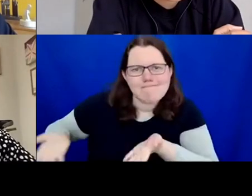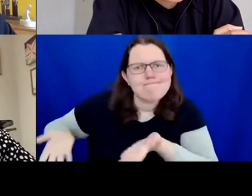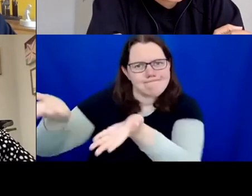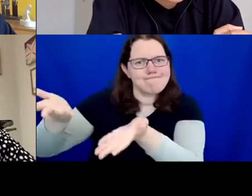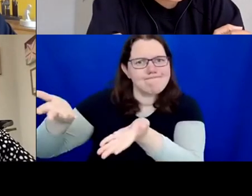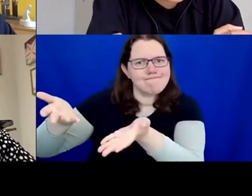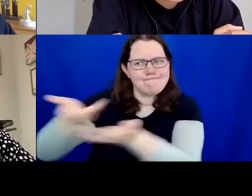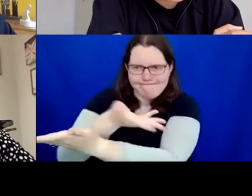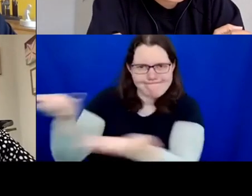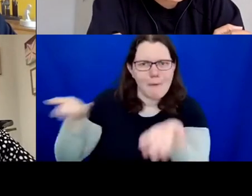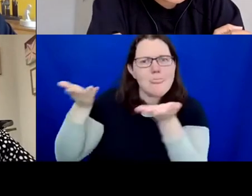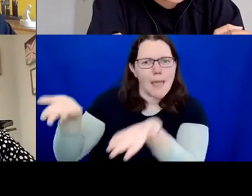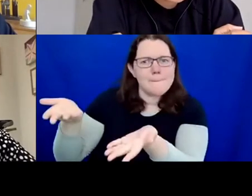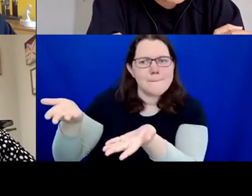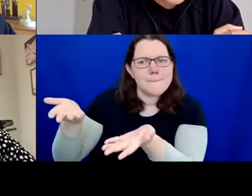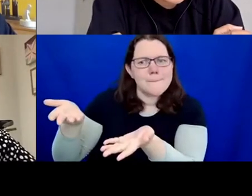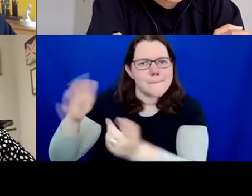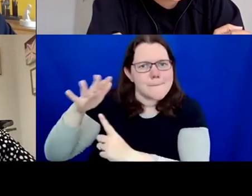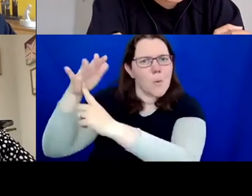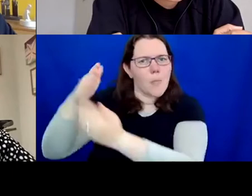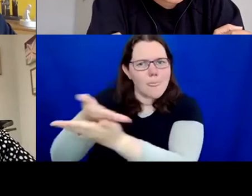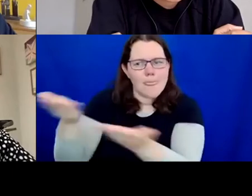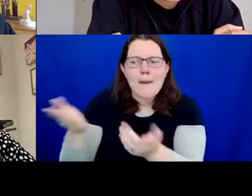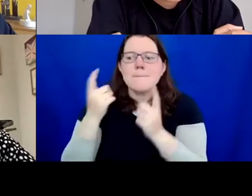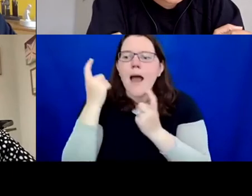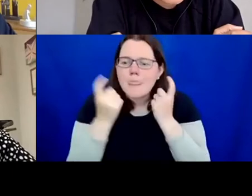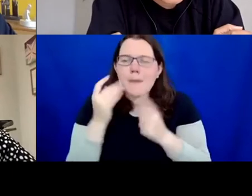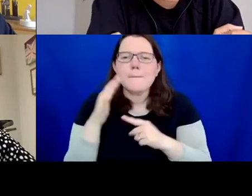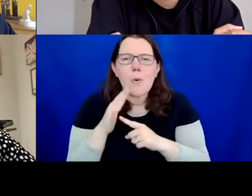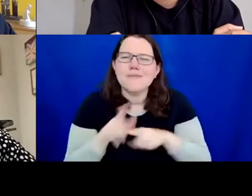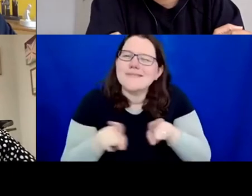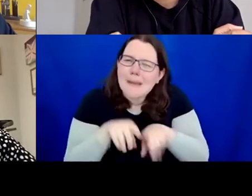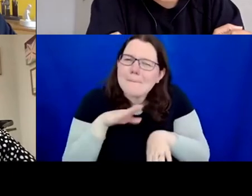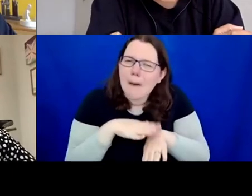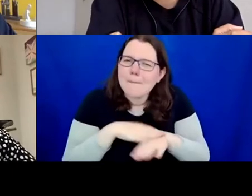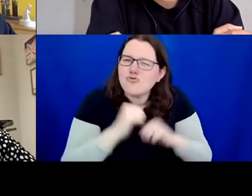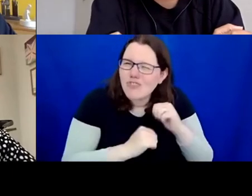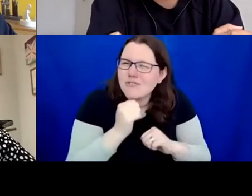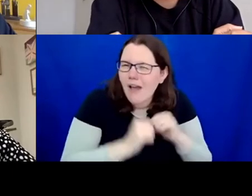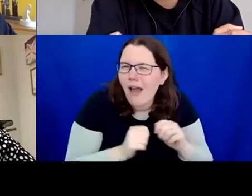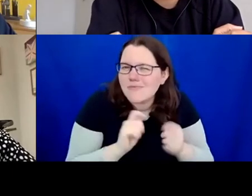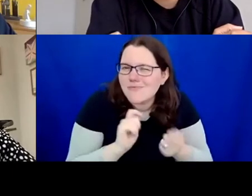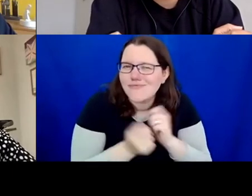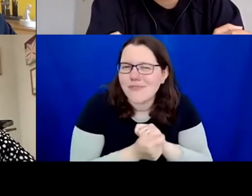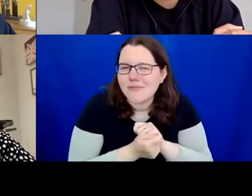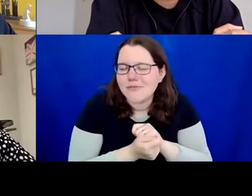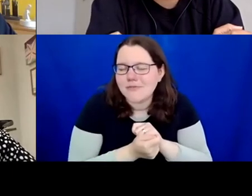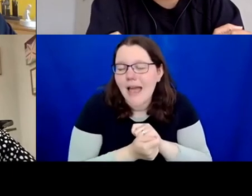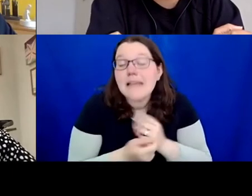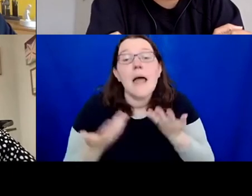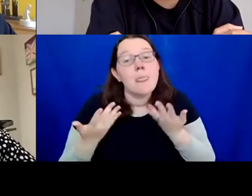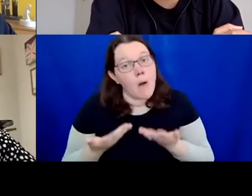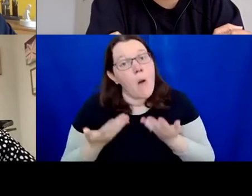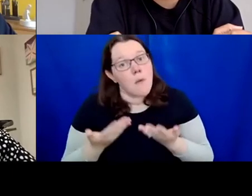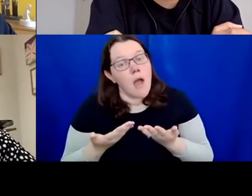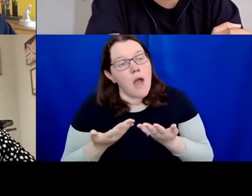be addressed at the same time as well. And it's true that a lot of the heavy lifting is being done